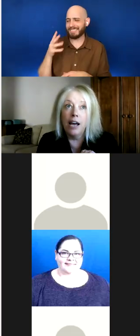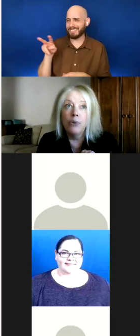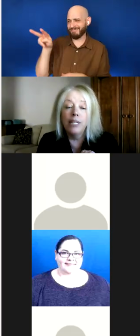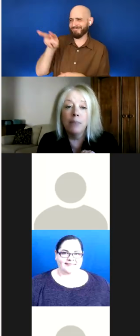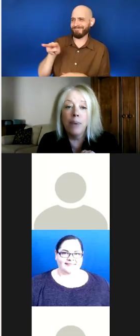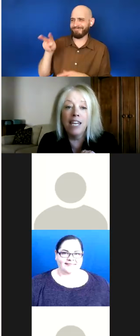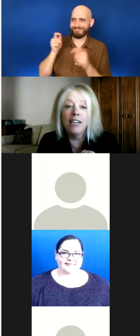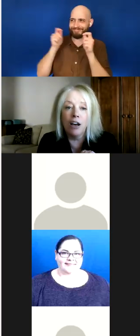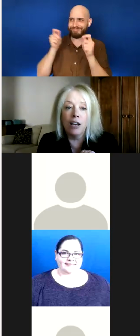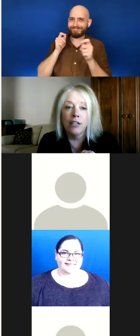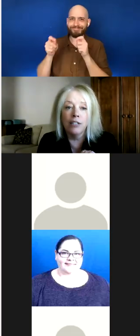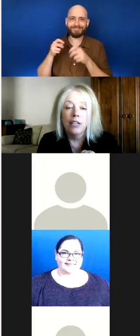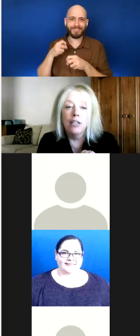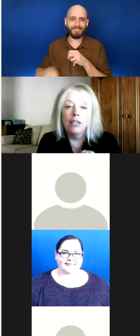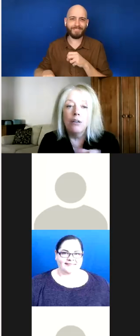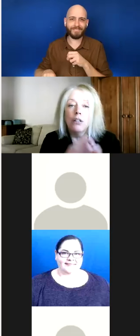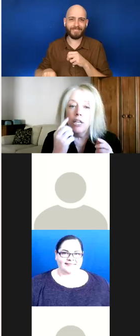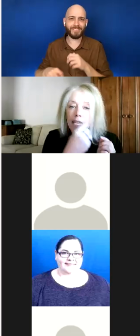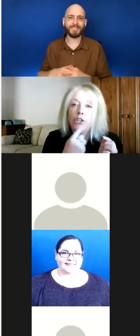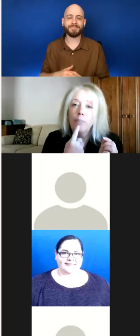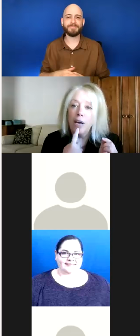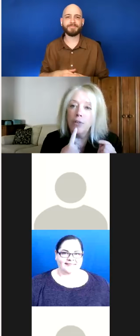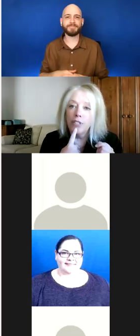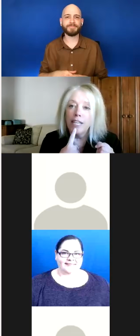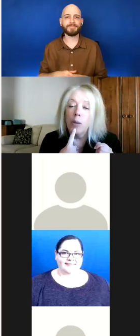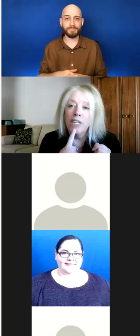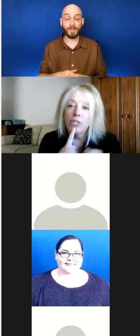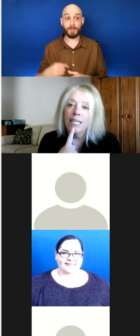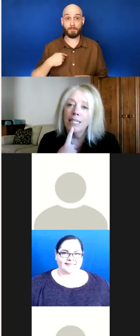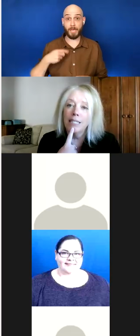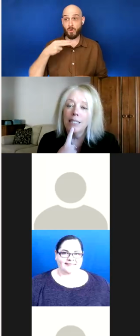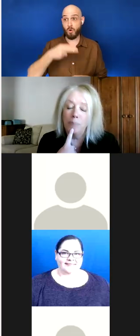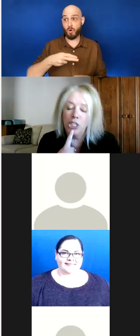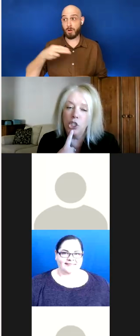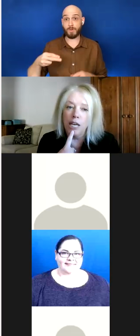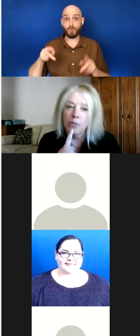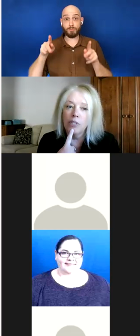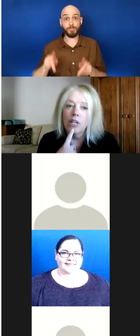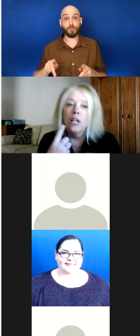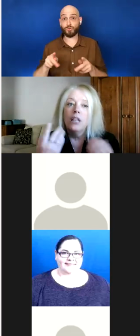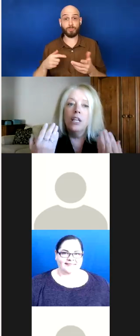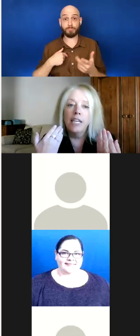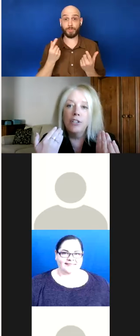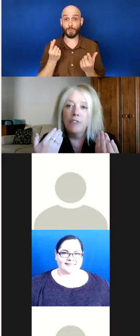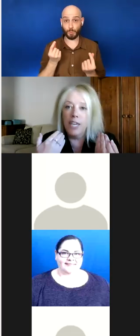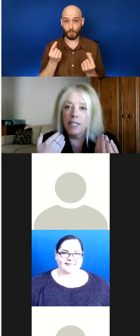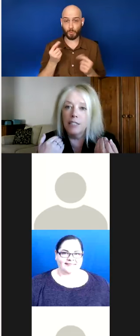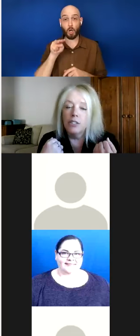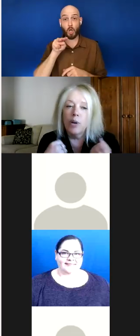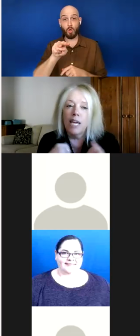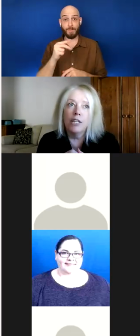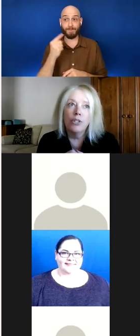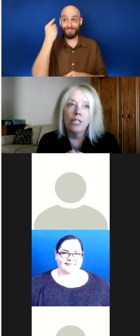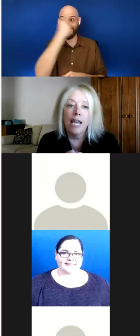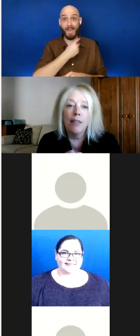hearing, I really depend on looking at your mouth to help me understand speech sounds, looking at your face